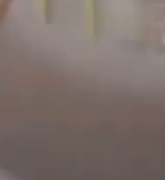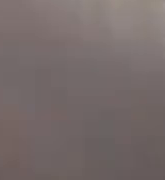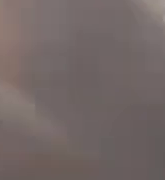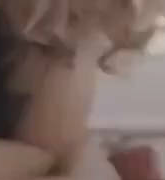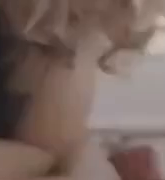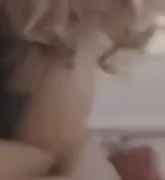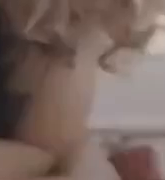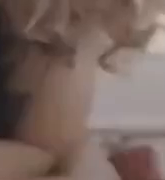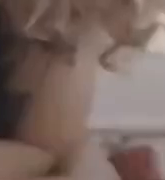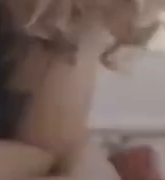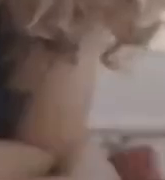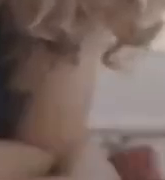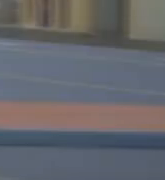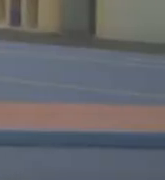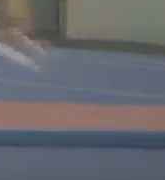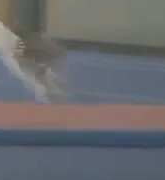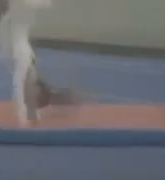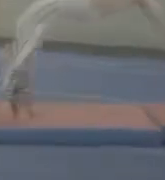And it makes me happy